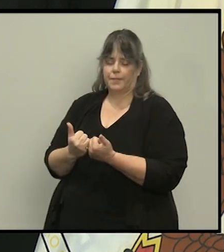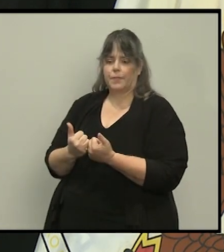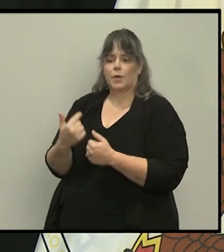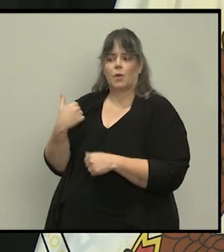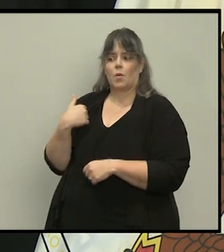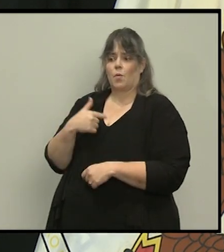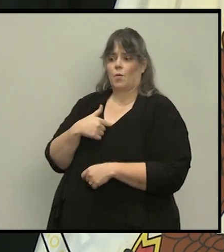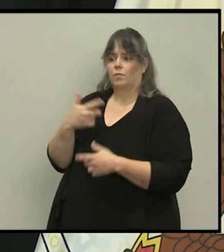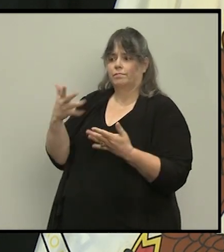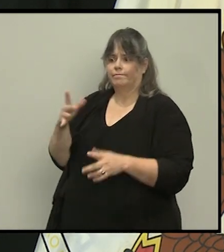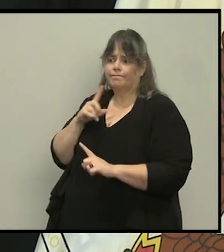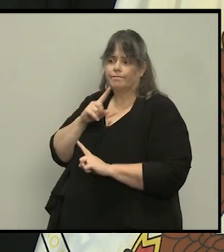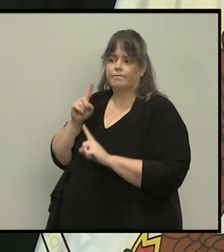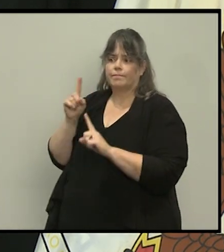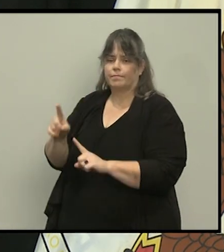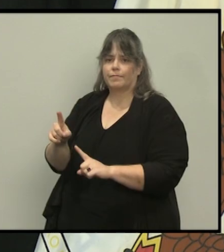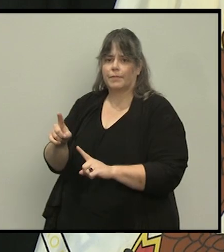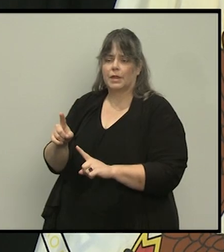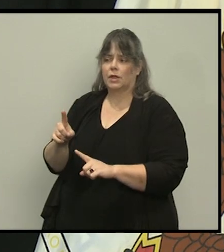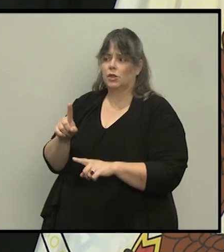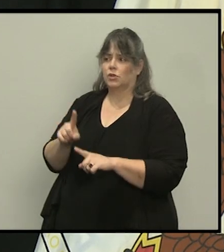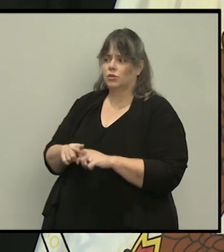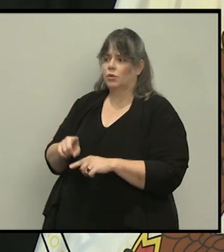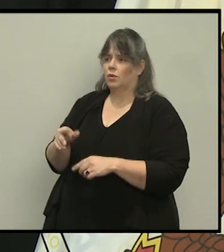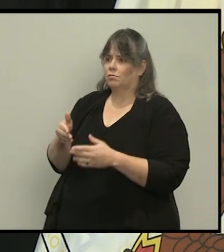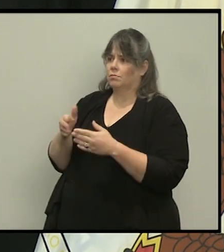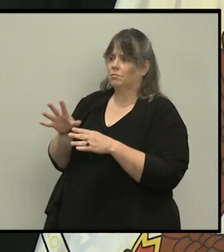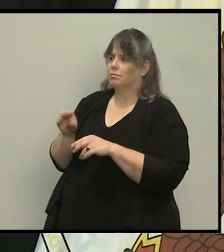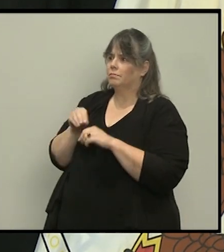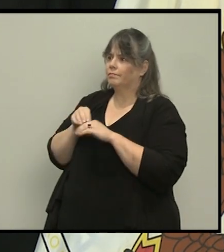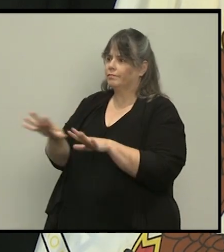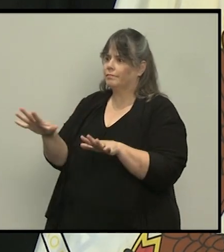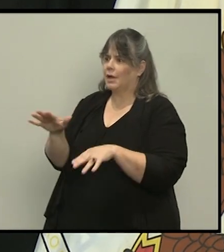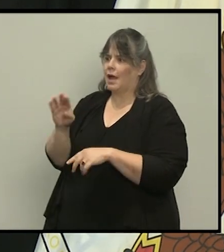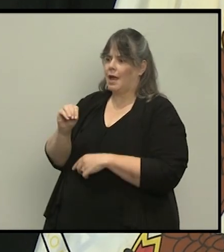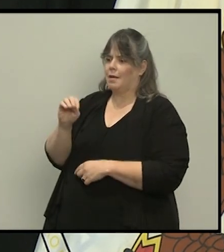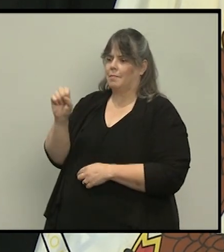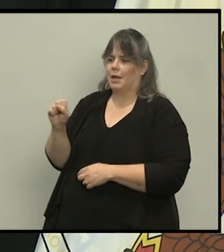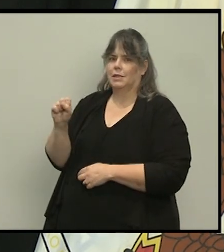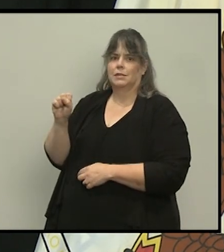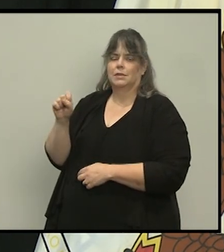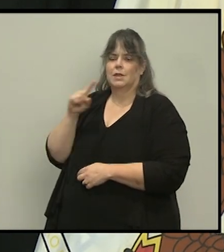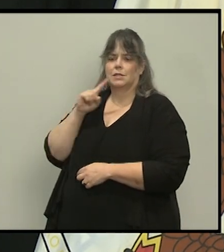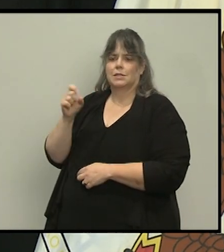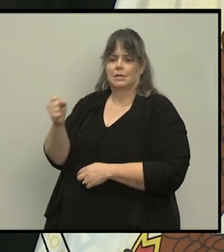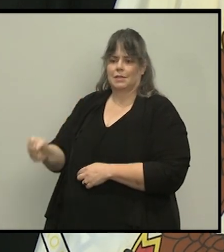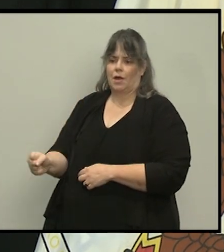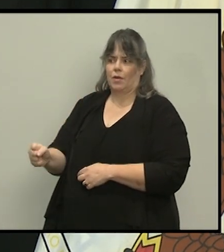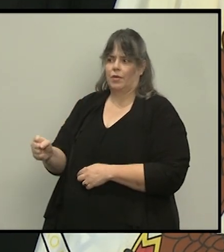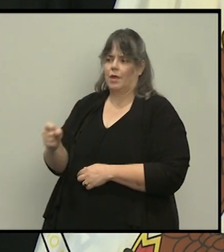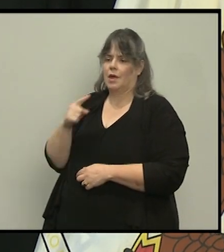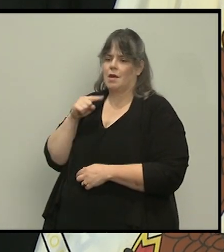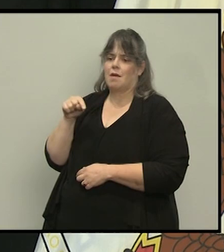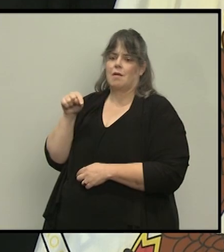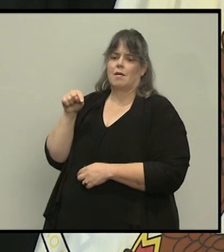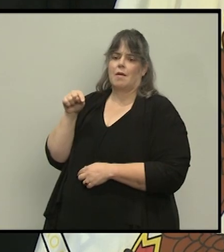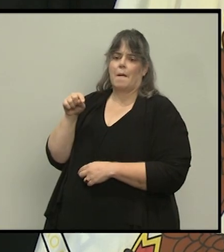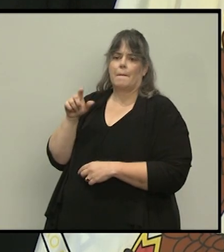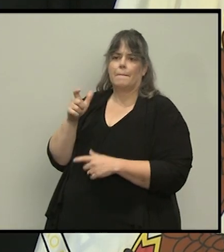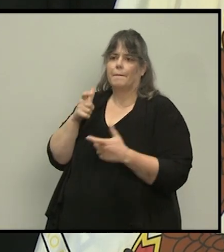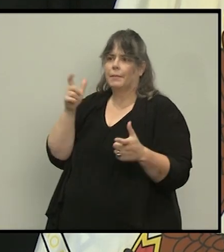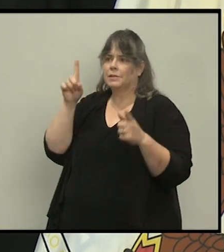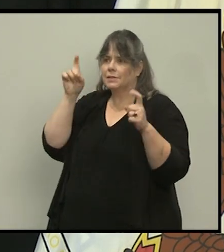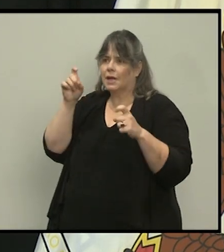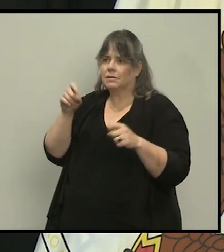have responded aggressively to an outbreak at MSC South, conducting contact investigations, mass testing, and moving everyone